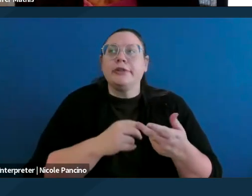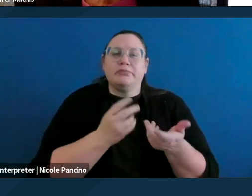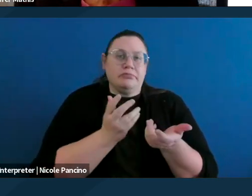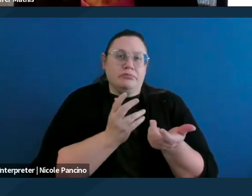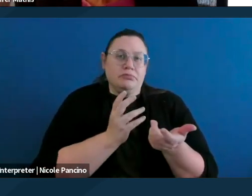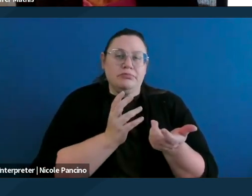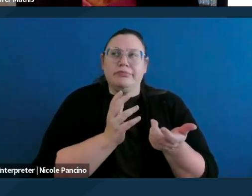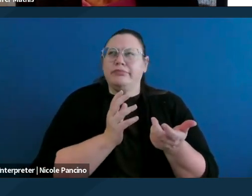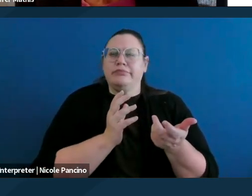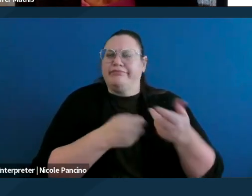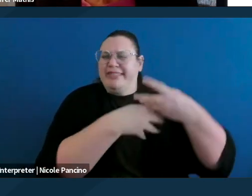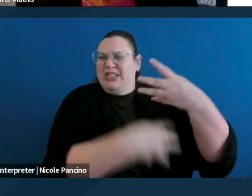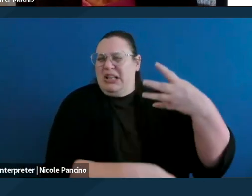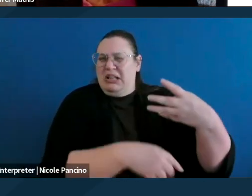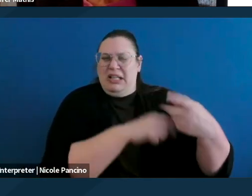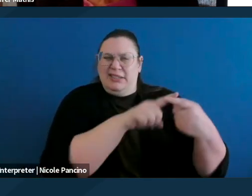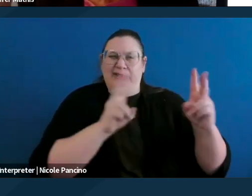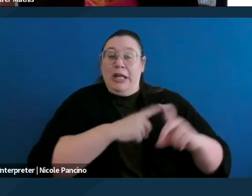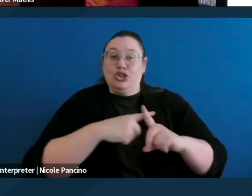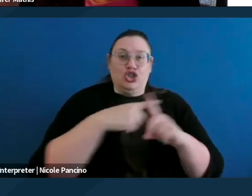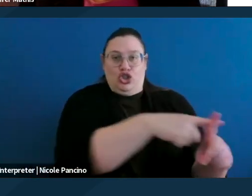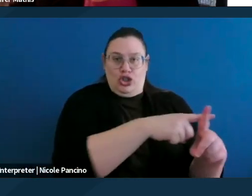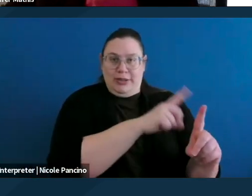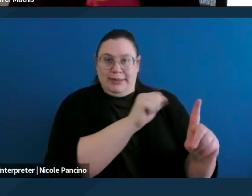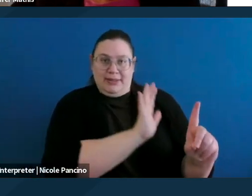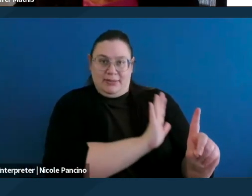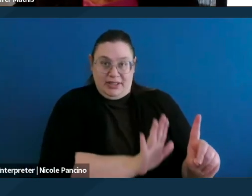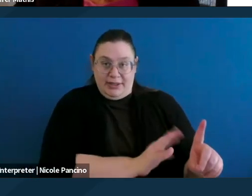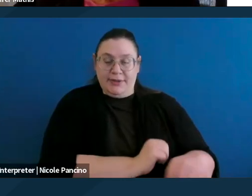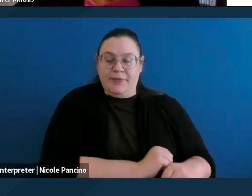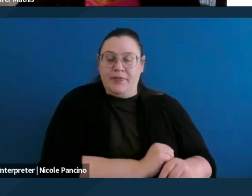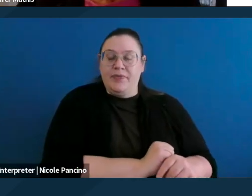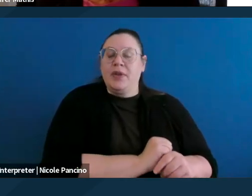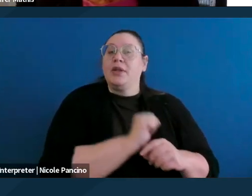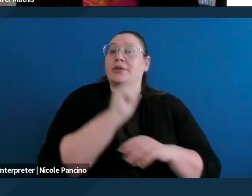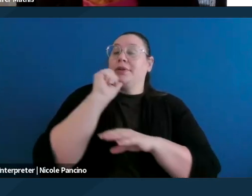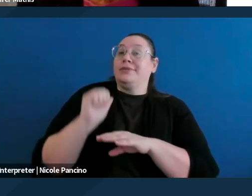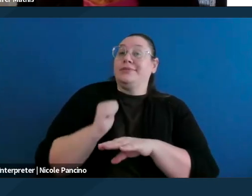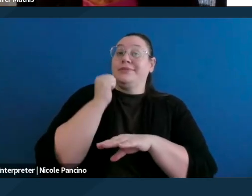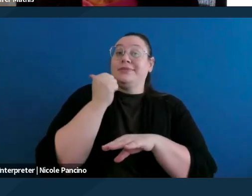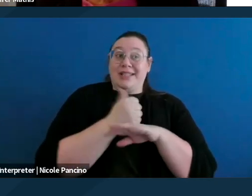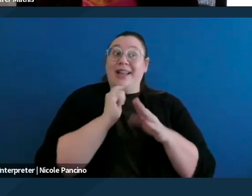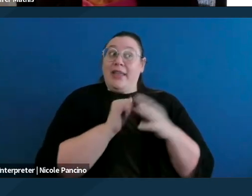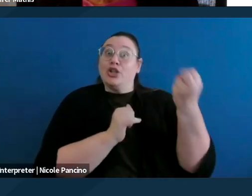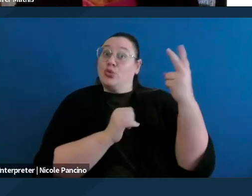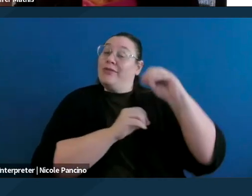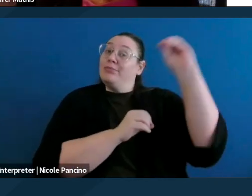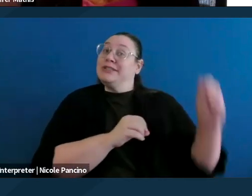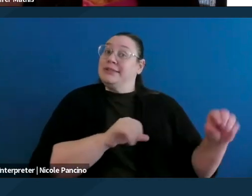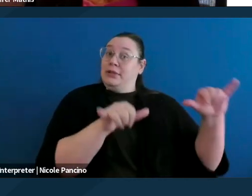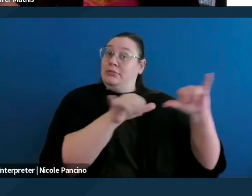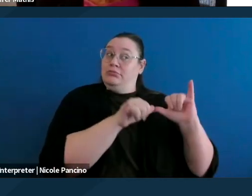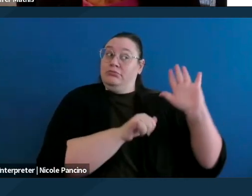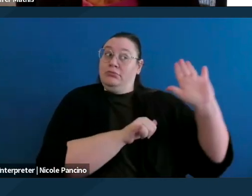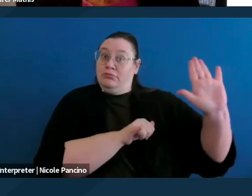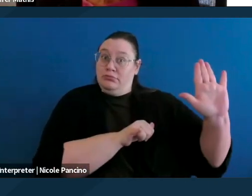And there's a list of targeted disabilities. So in addition to setting a 12% benchmark for